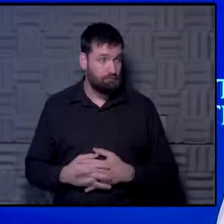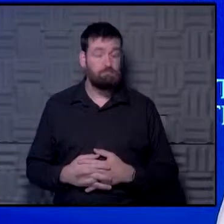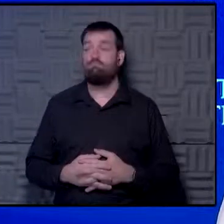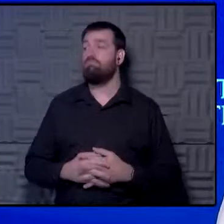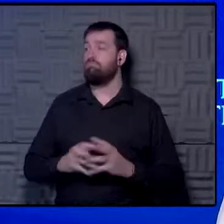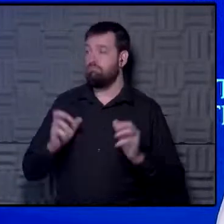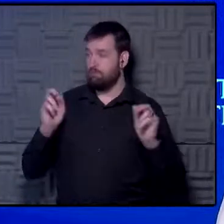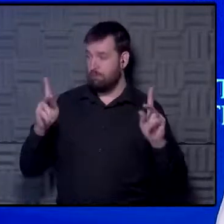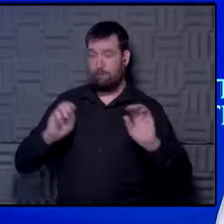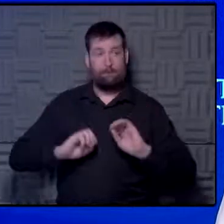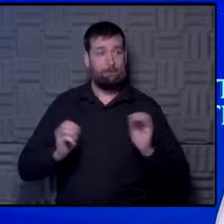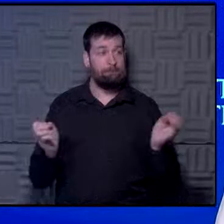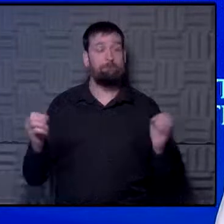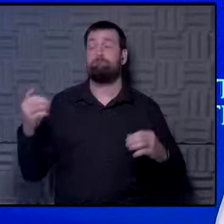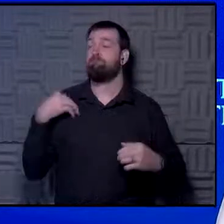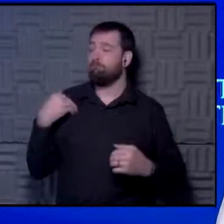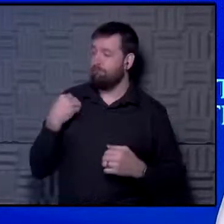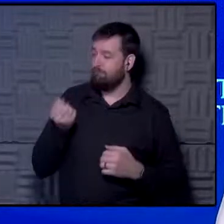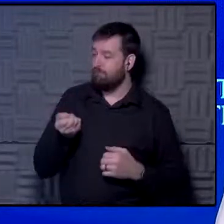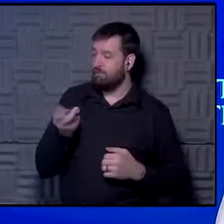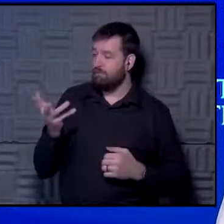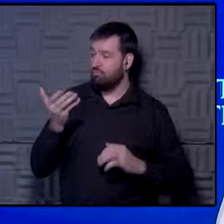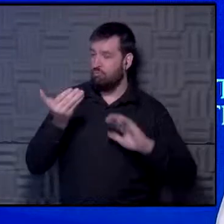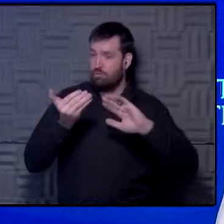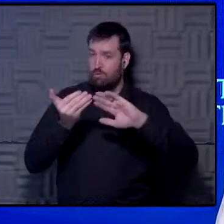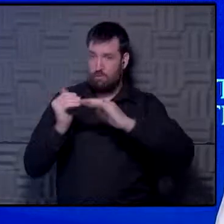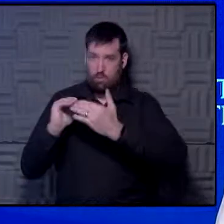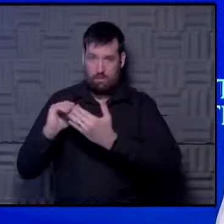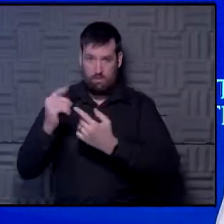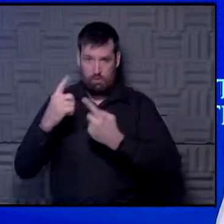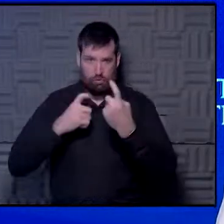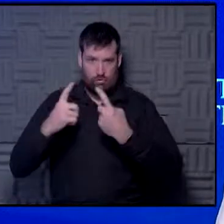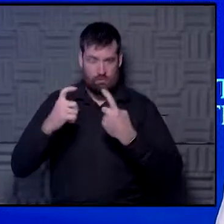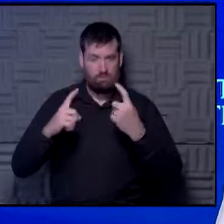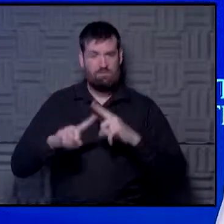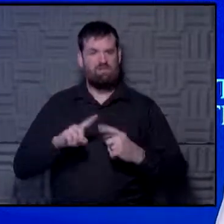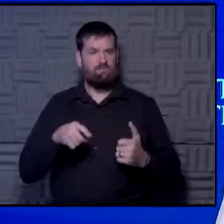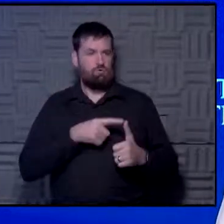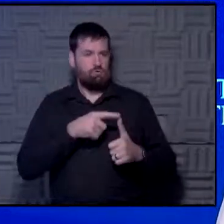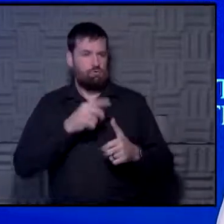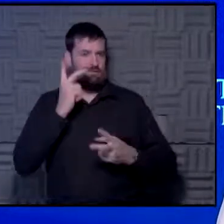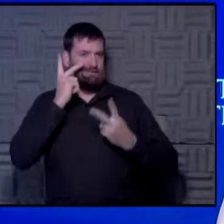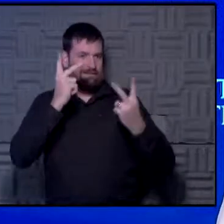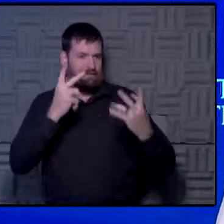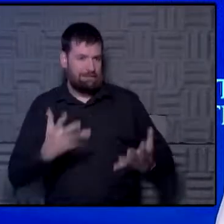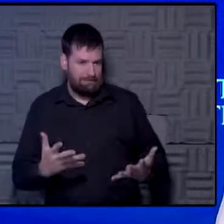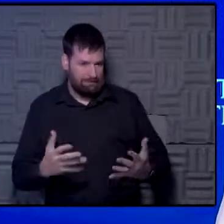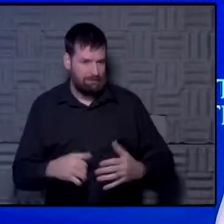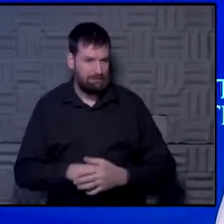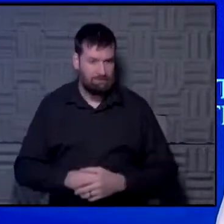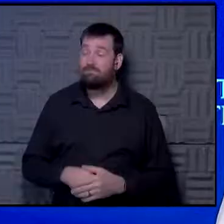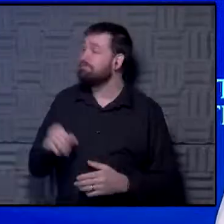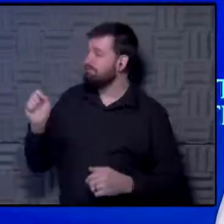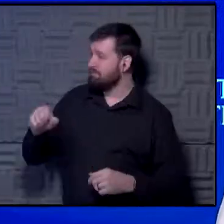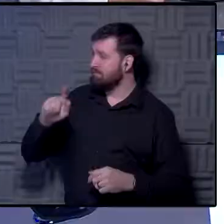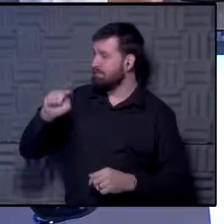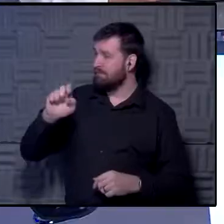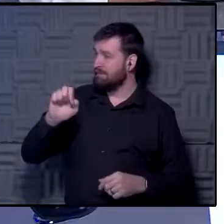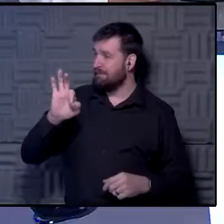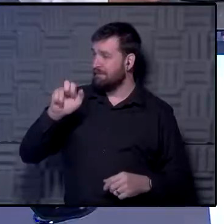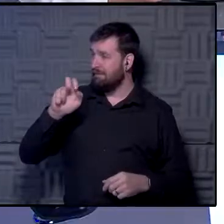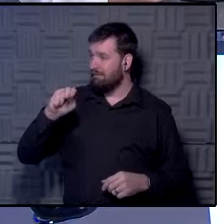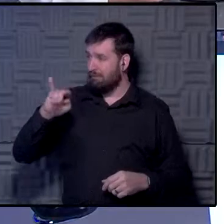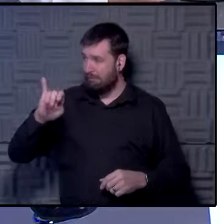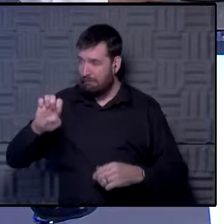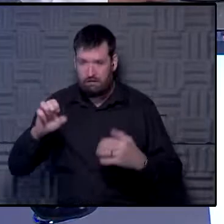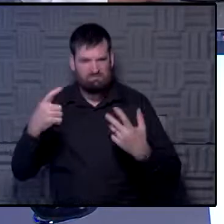Okay, that's clear. We have several community questions, but we want to get to our guests first today. You bet. So, Stefanie, this is the